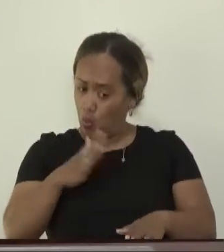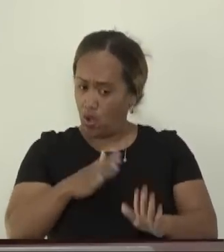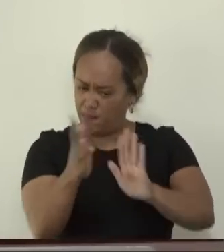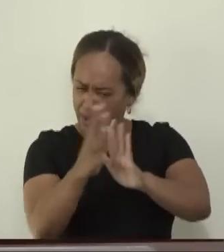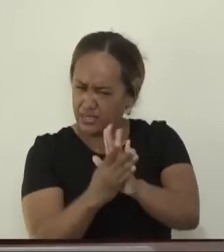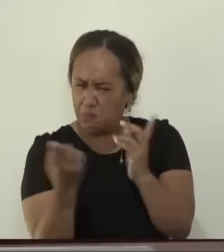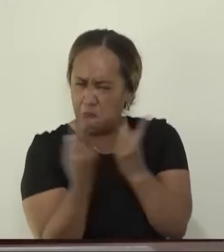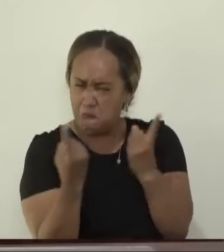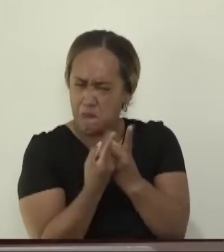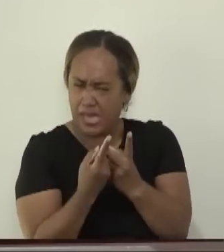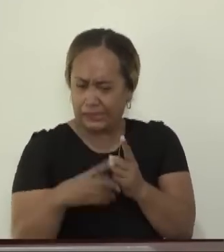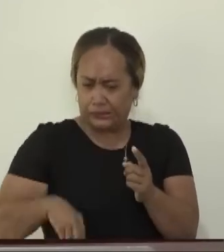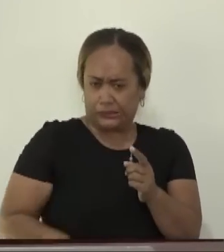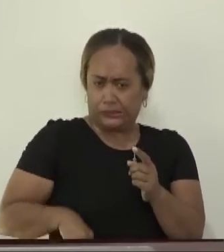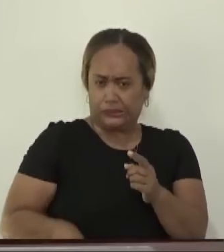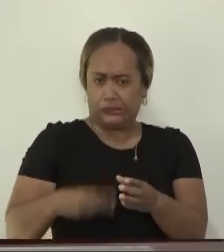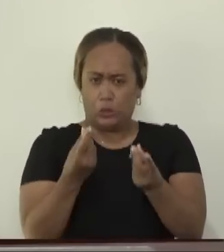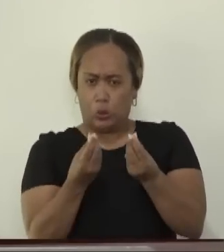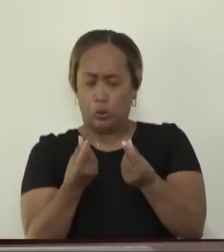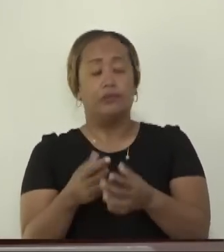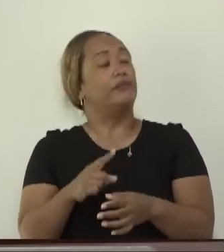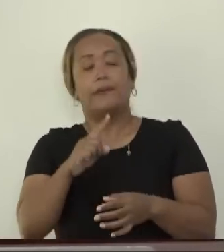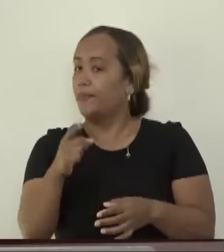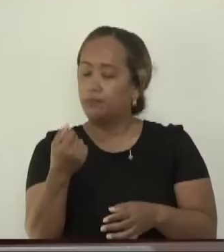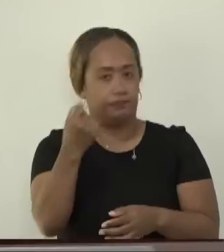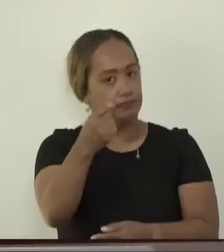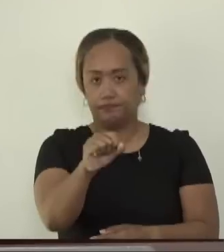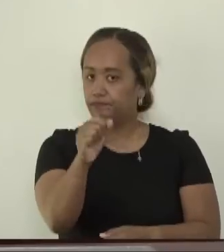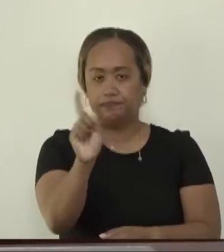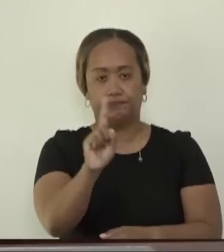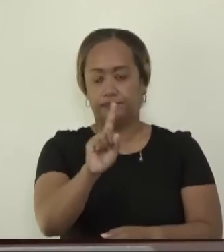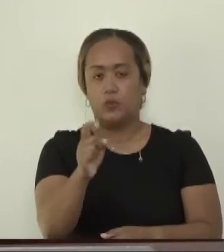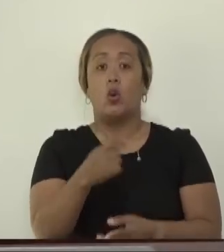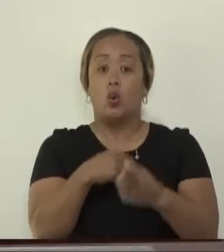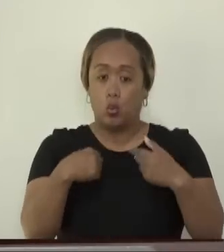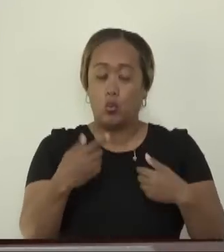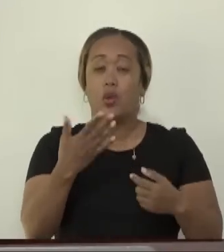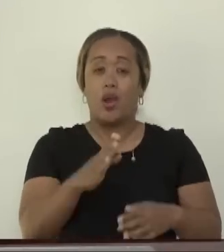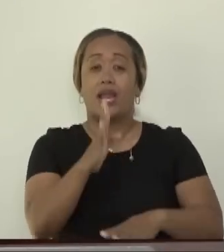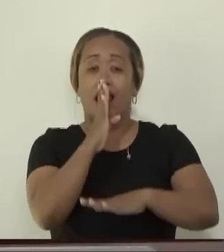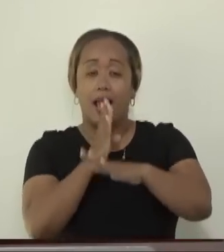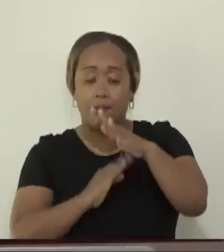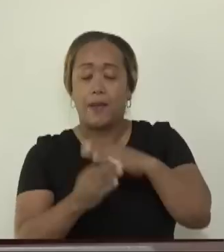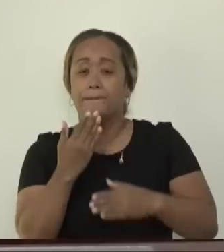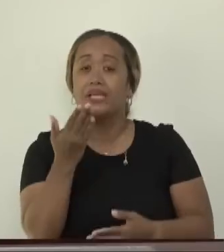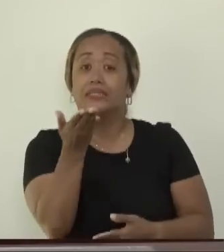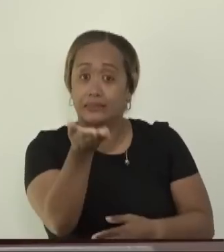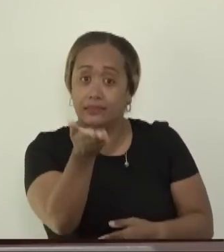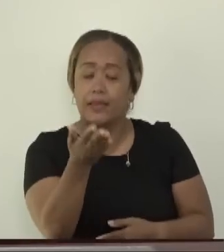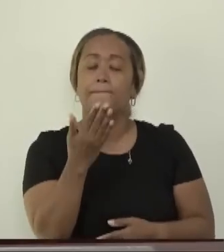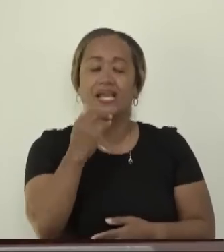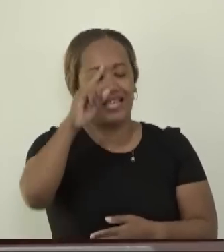bring pain to some of you, some of us, and our families. This is why I humbly request